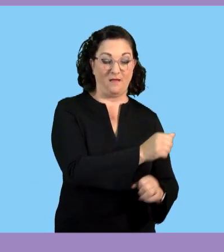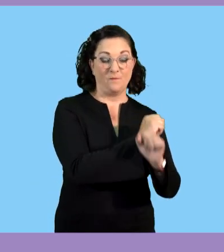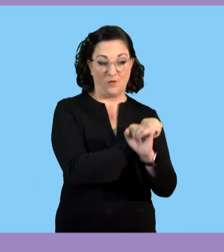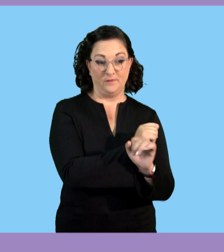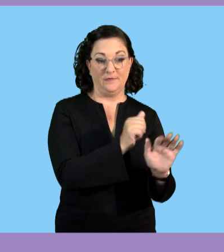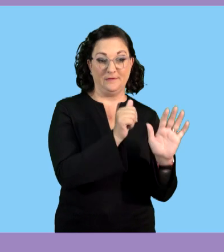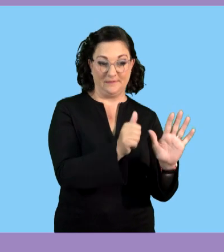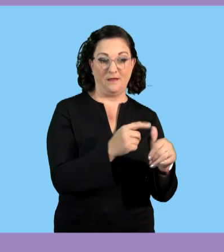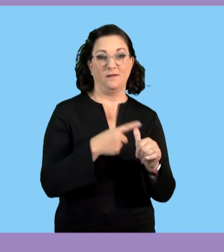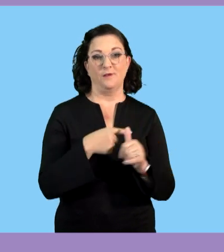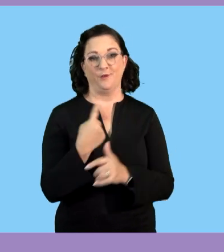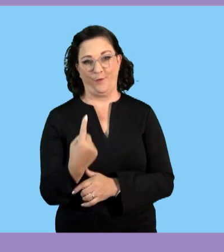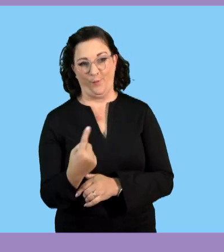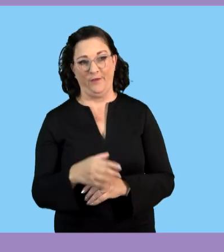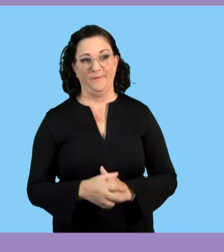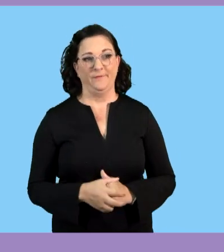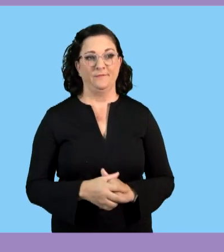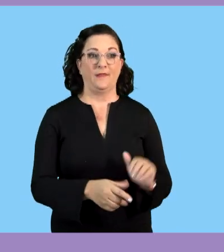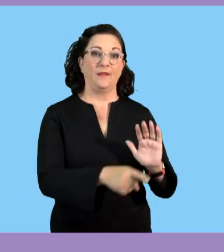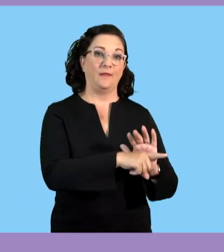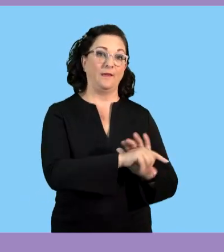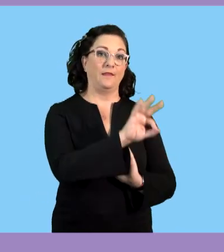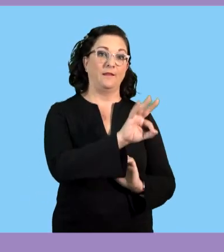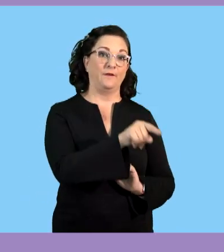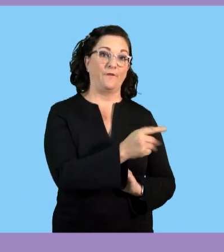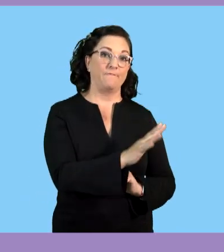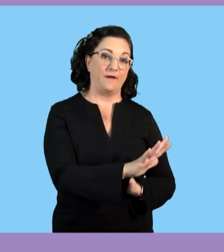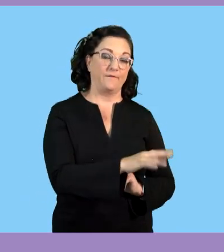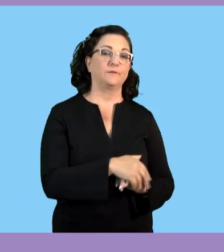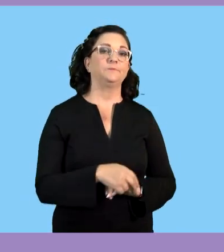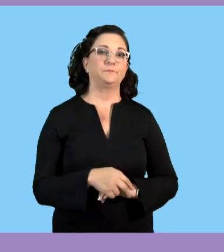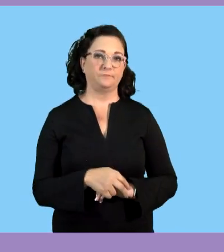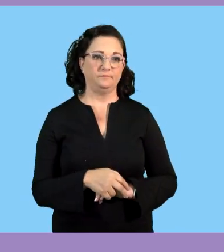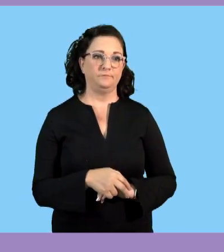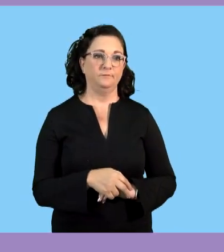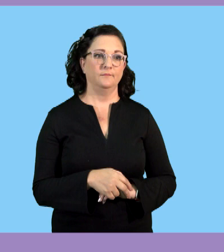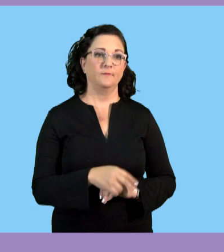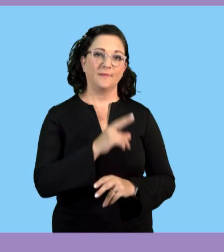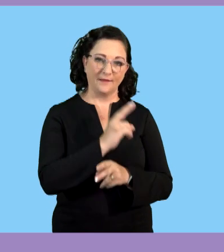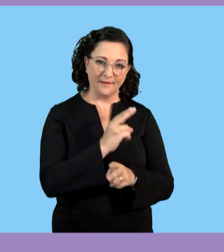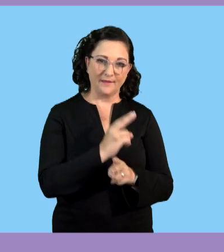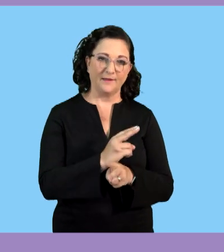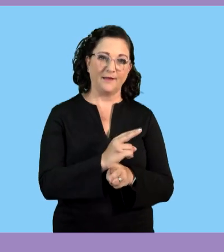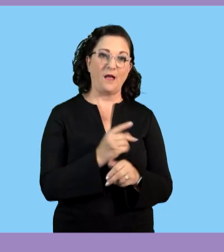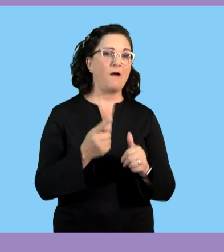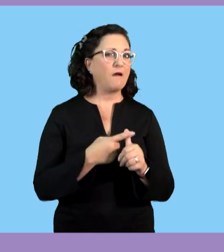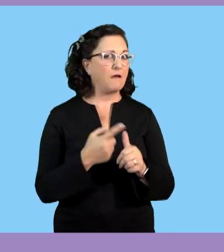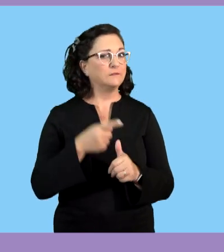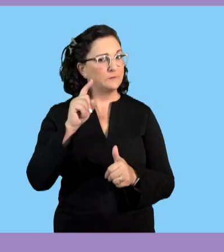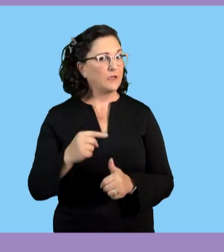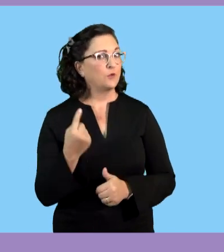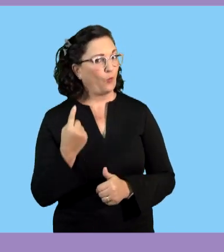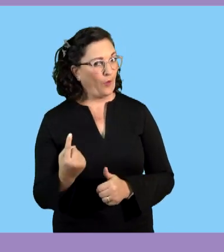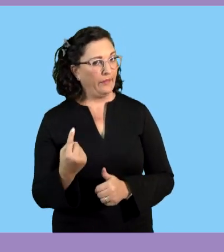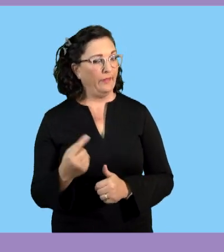us a 1. And then what about negative 3/5? Again, the multiplicative inverse has to give us